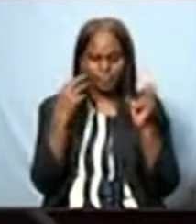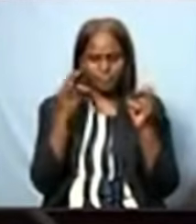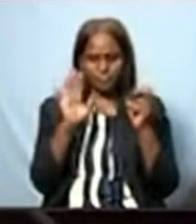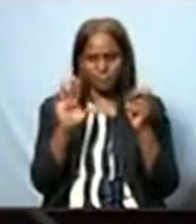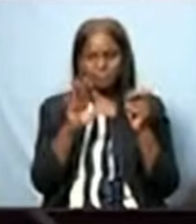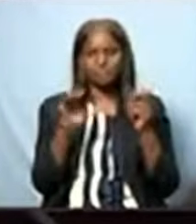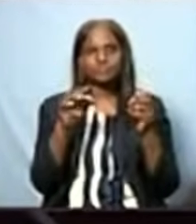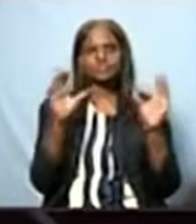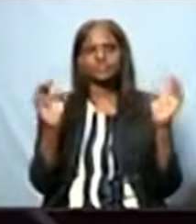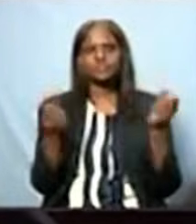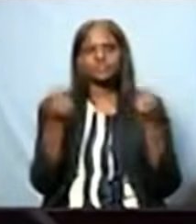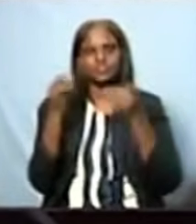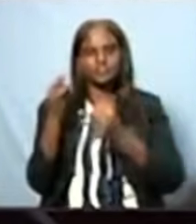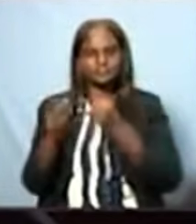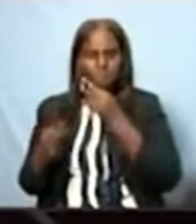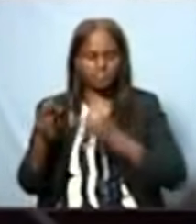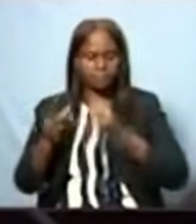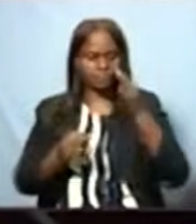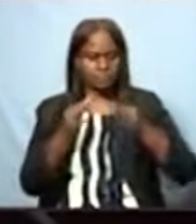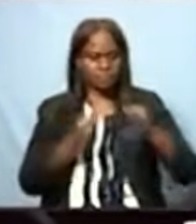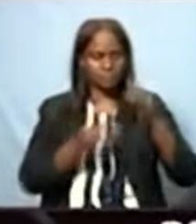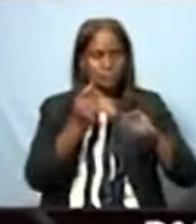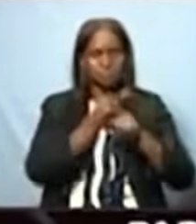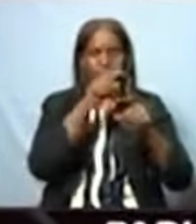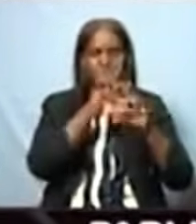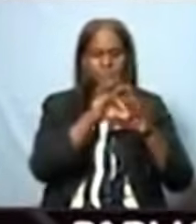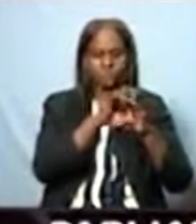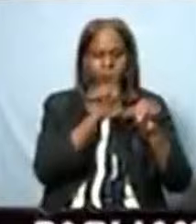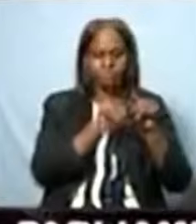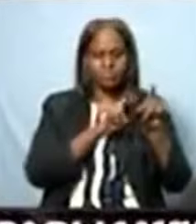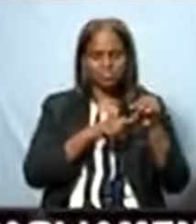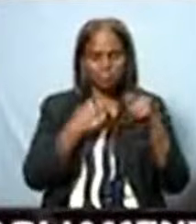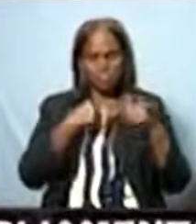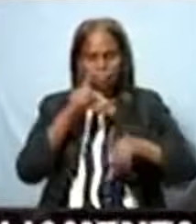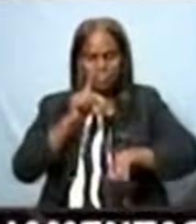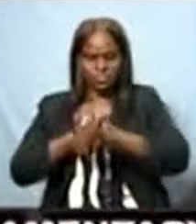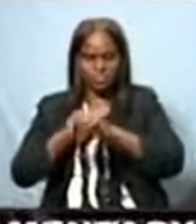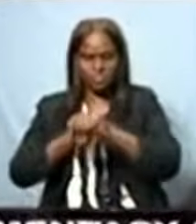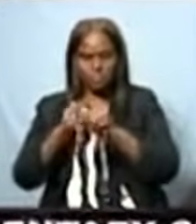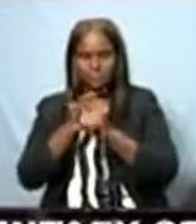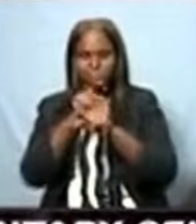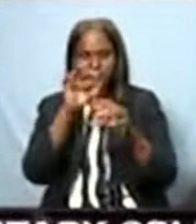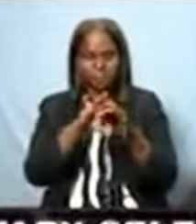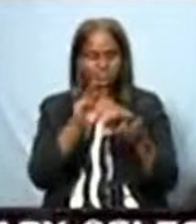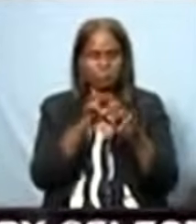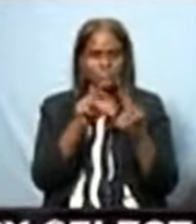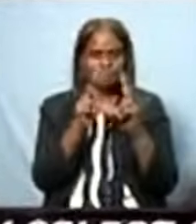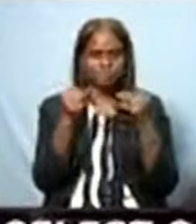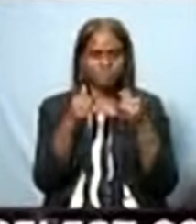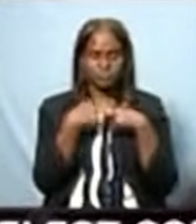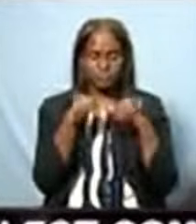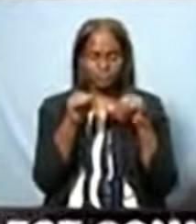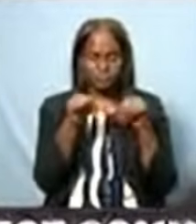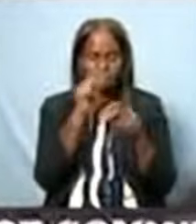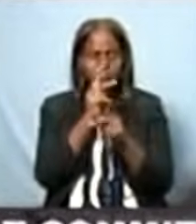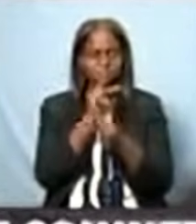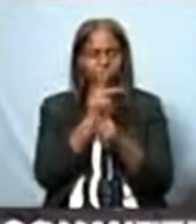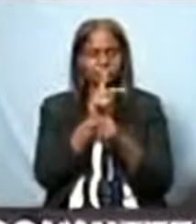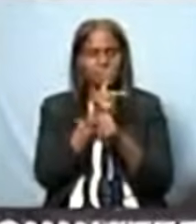of litigation. There are petitions coming out of elections, there are expulsions coming out of elections. So I still maintain